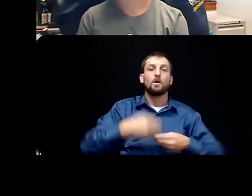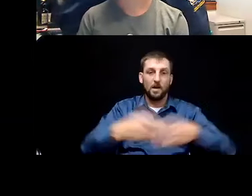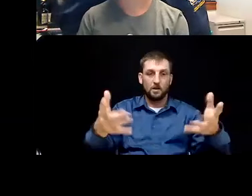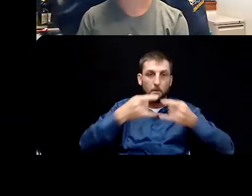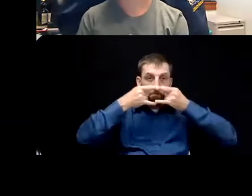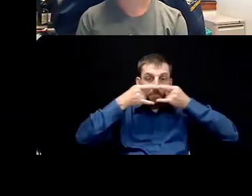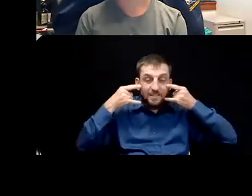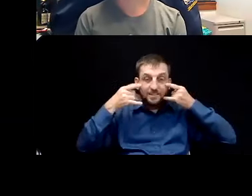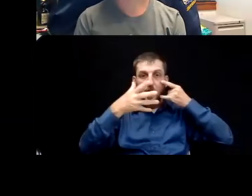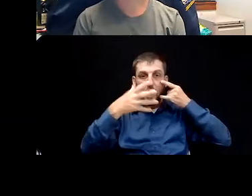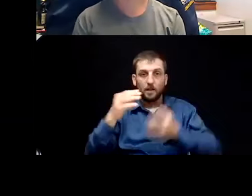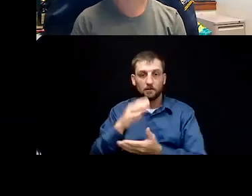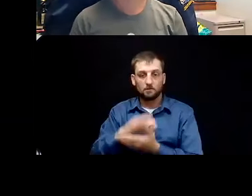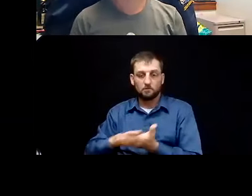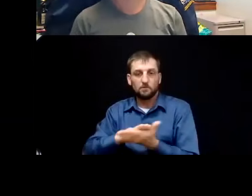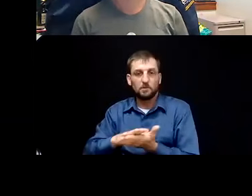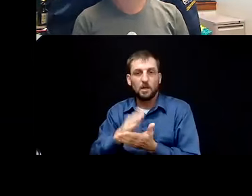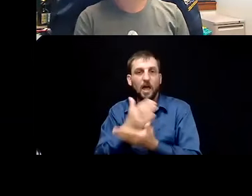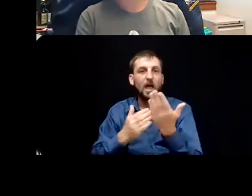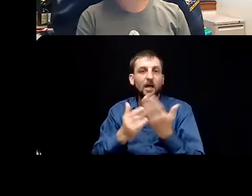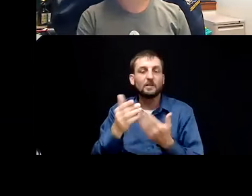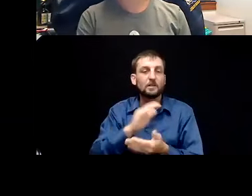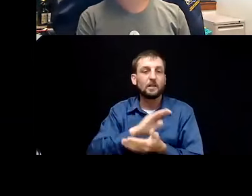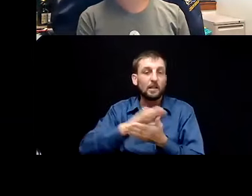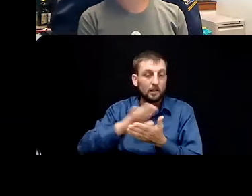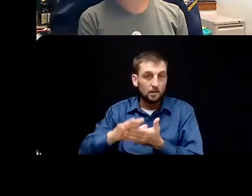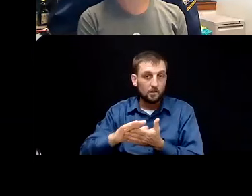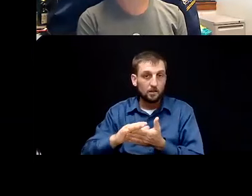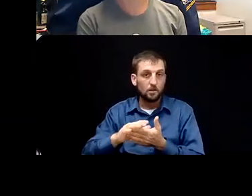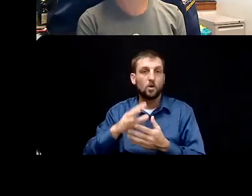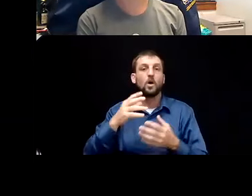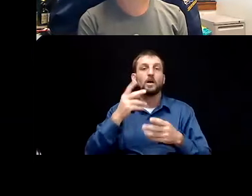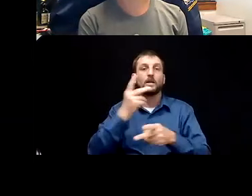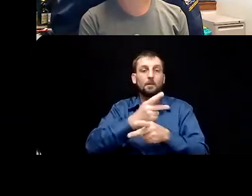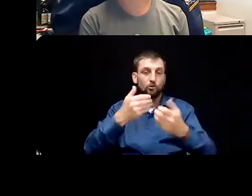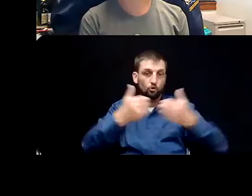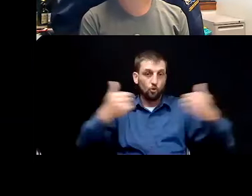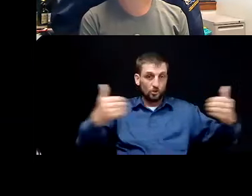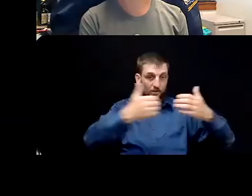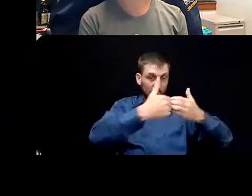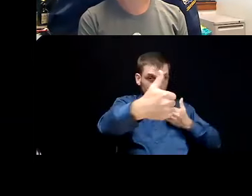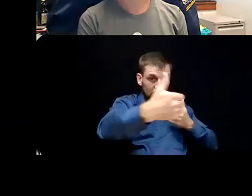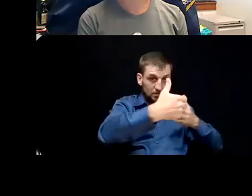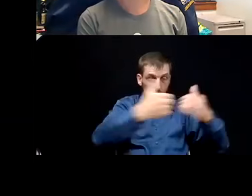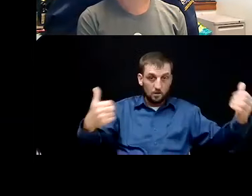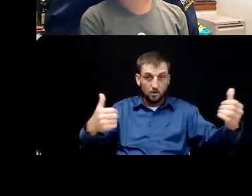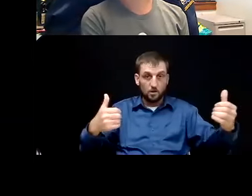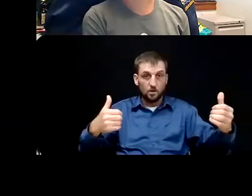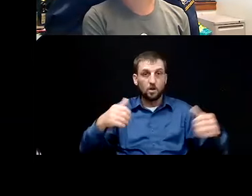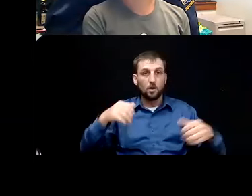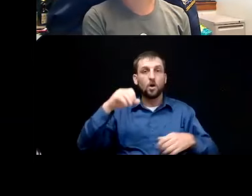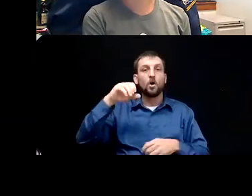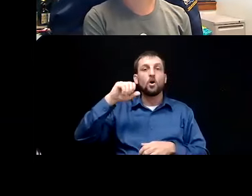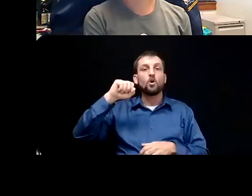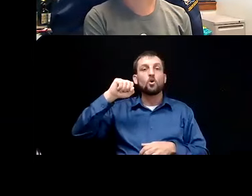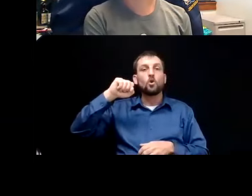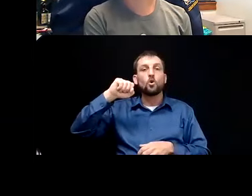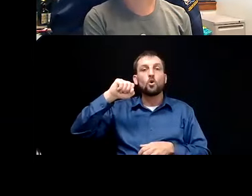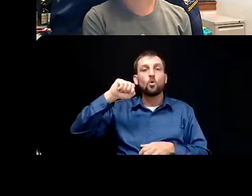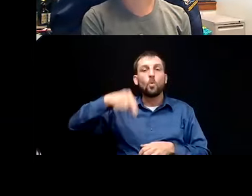to, social distance on the bus, social distance in our shelters. We've expanded the square footage than we normally use in a